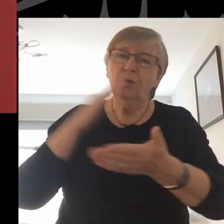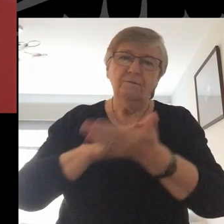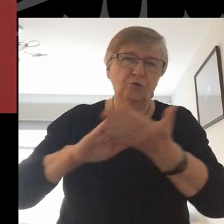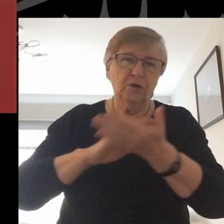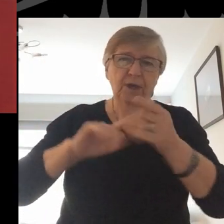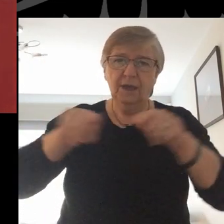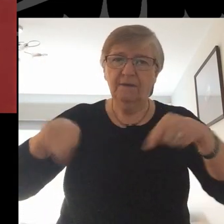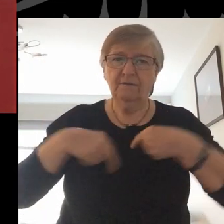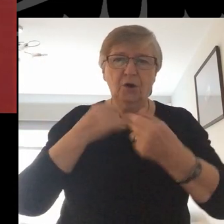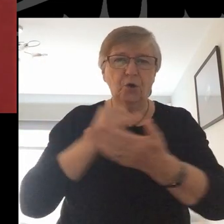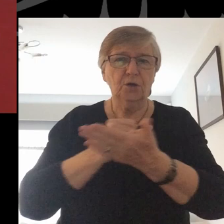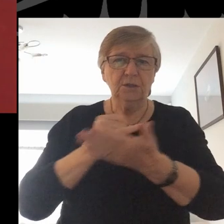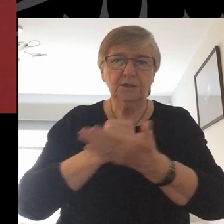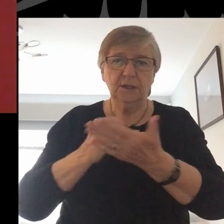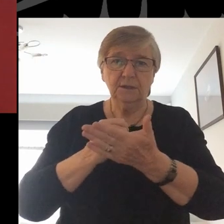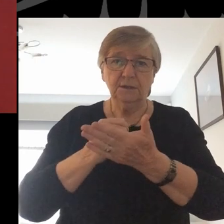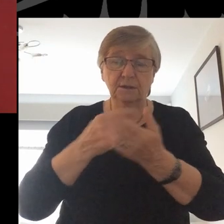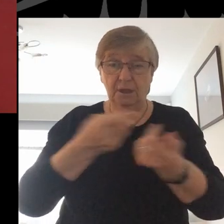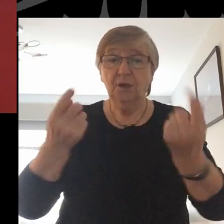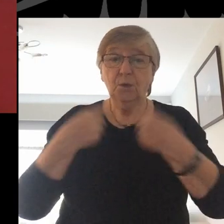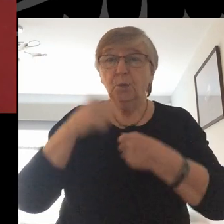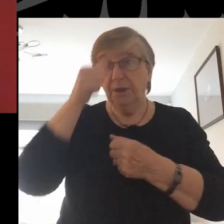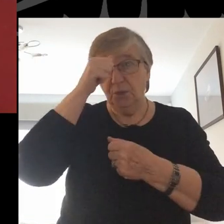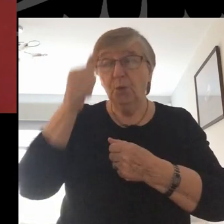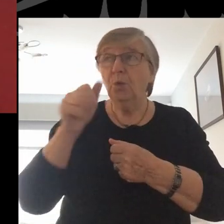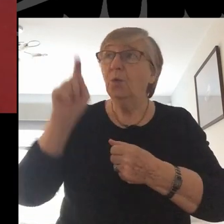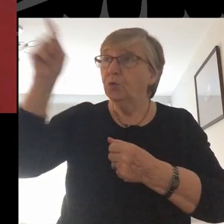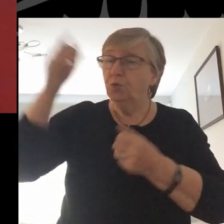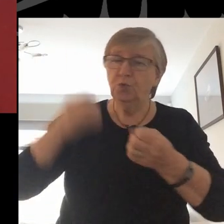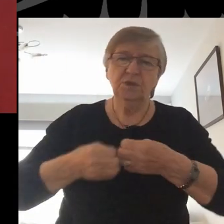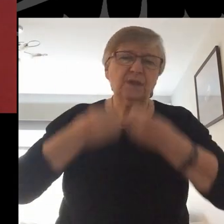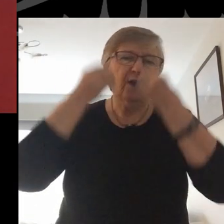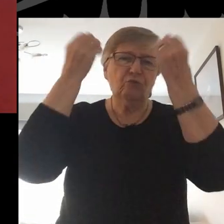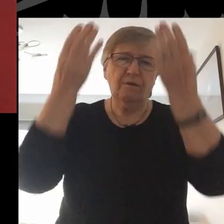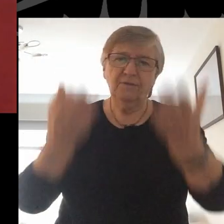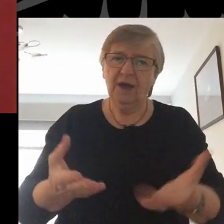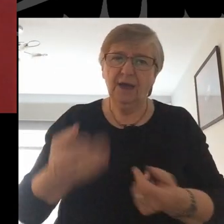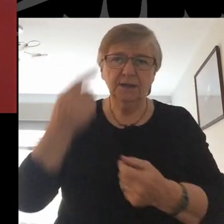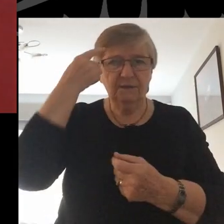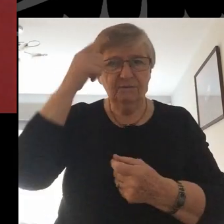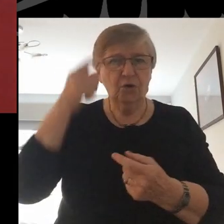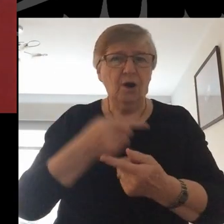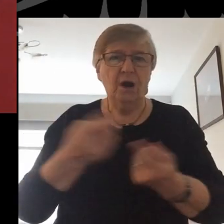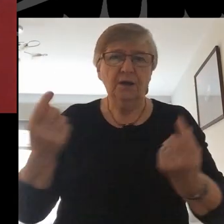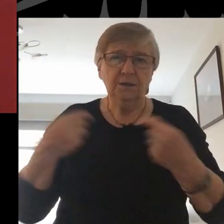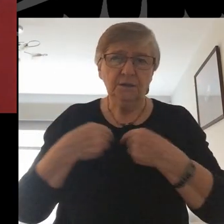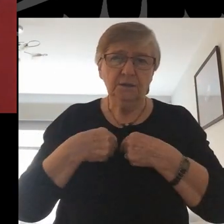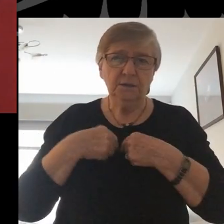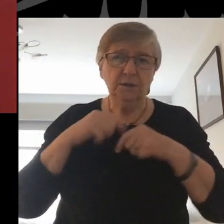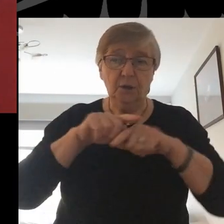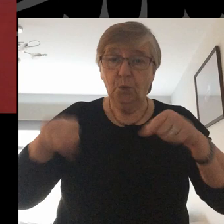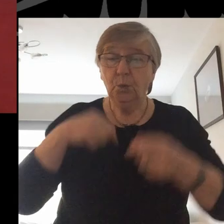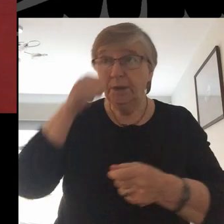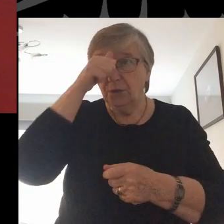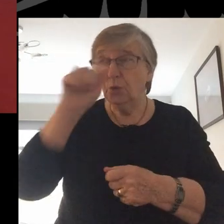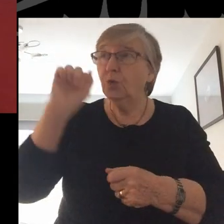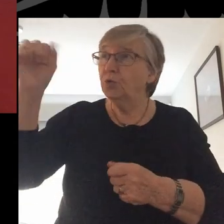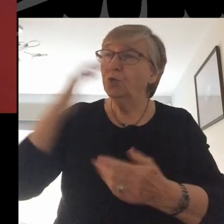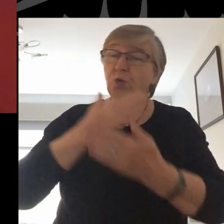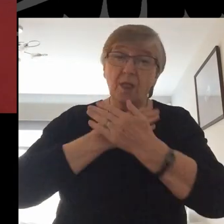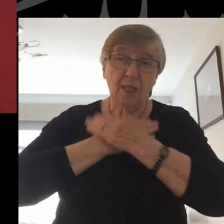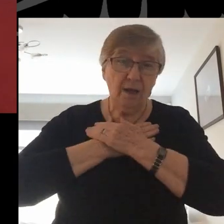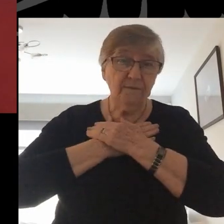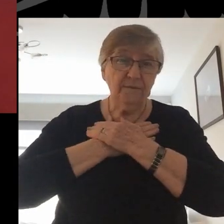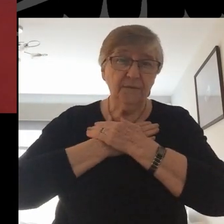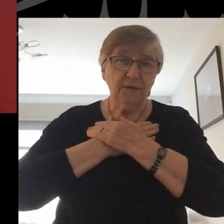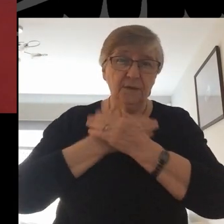For while we acknowledge that you have sacrificed for us, while we acknowledge that you have loved and go on